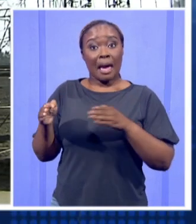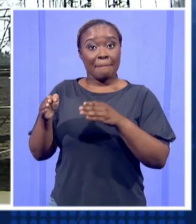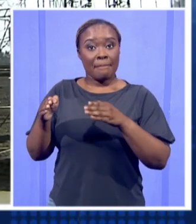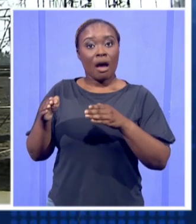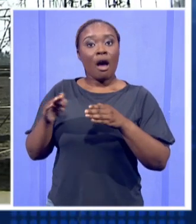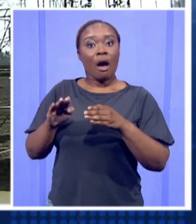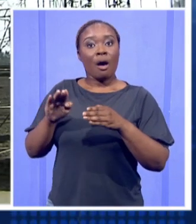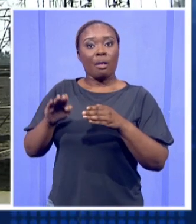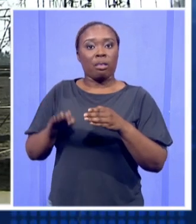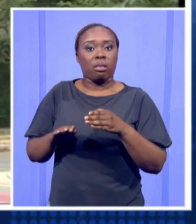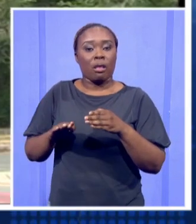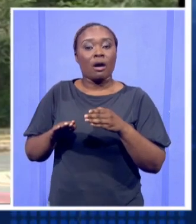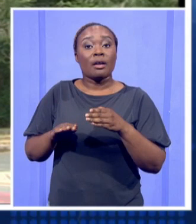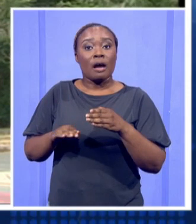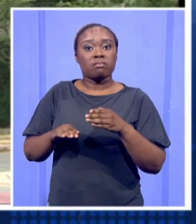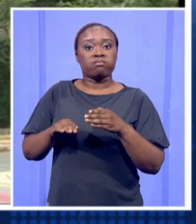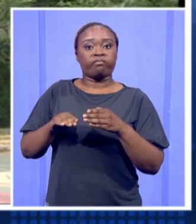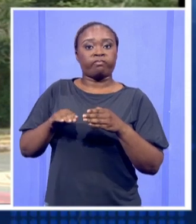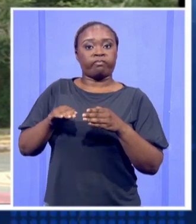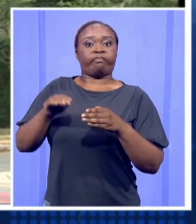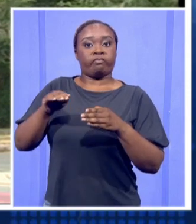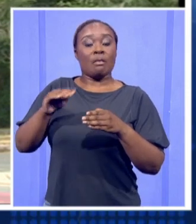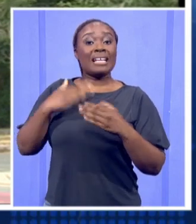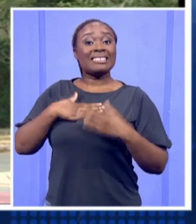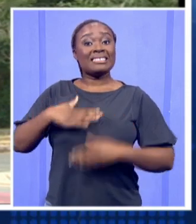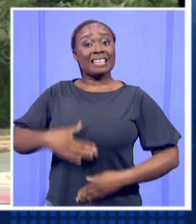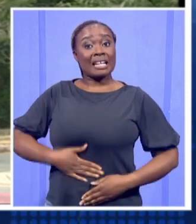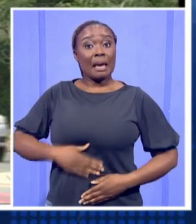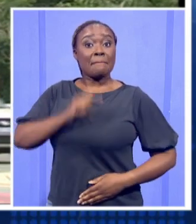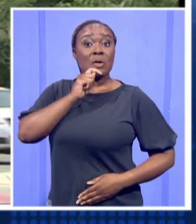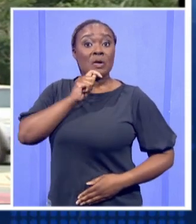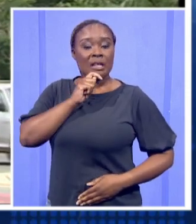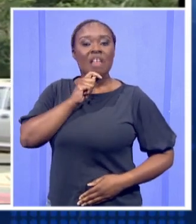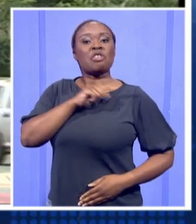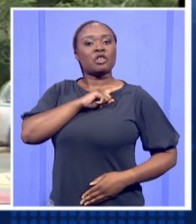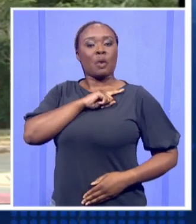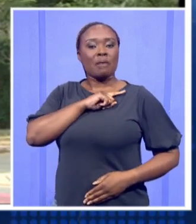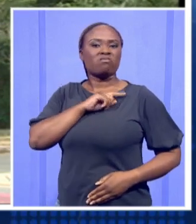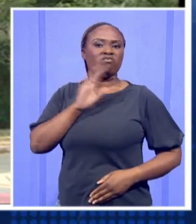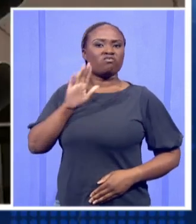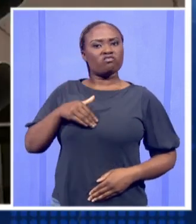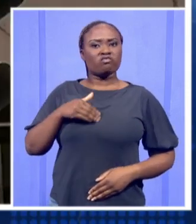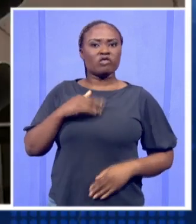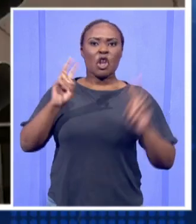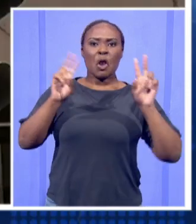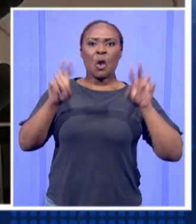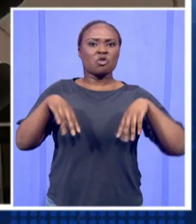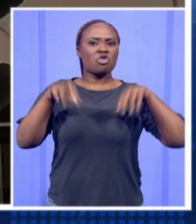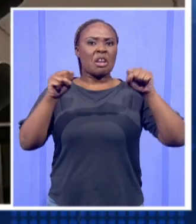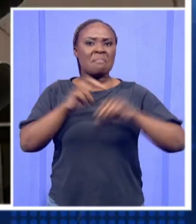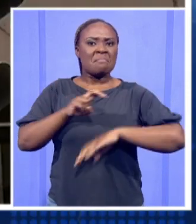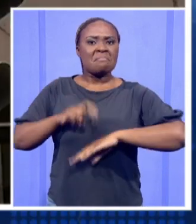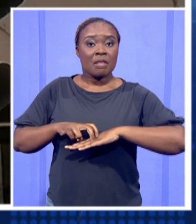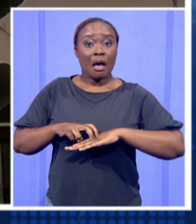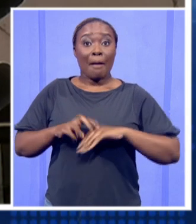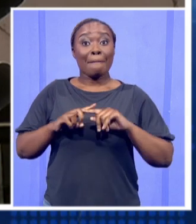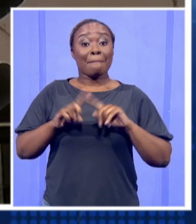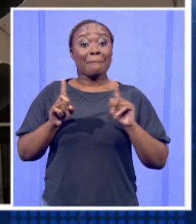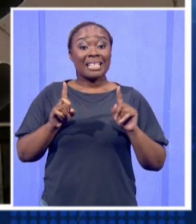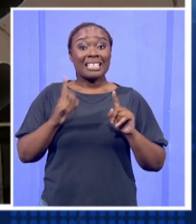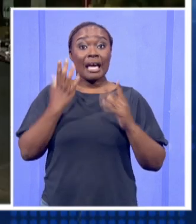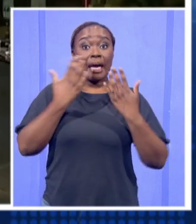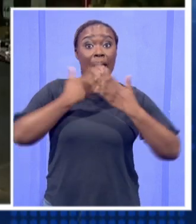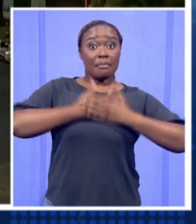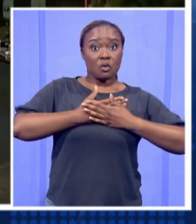by Sunday morning, and then they decided so they didn't need load shedding, but in order to meet the evening